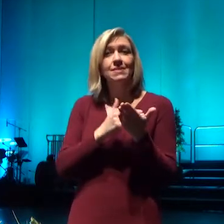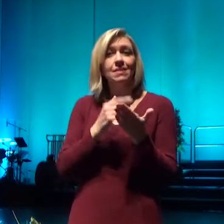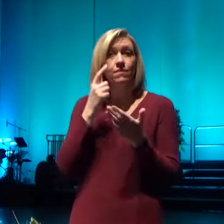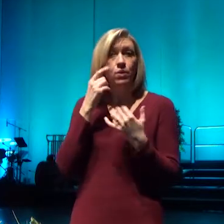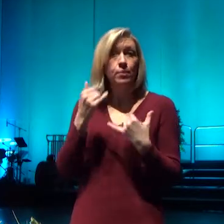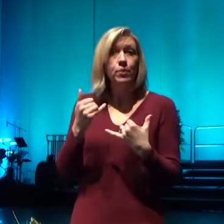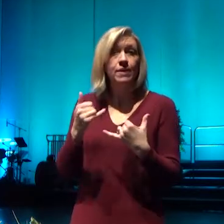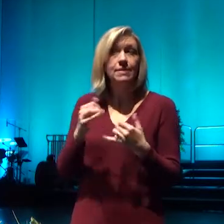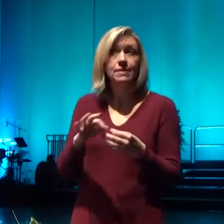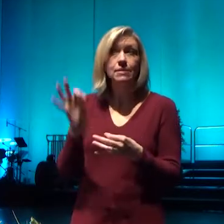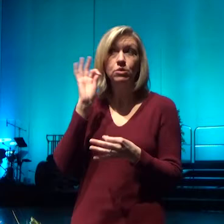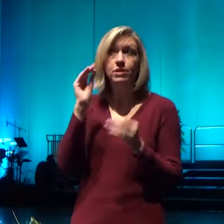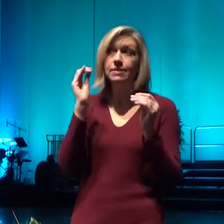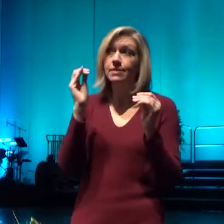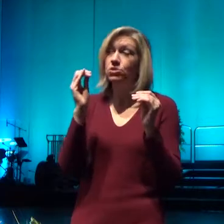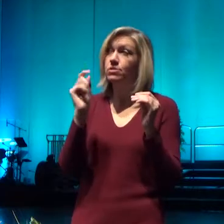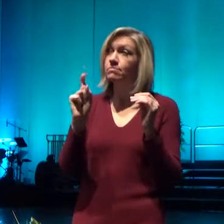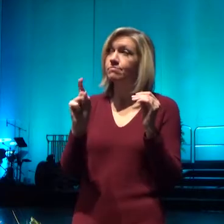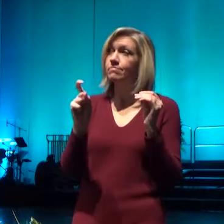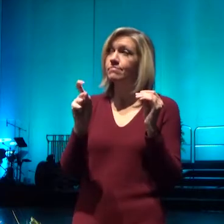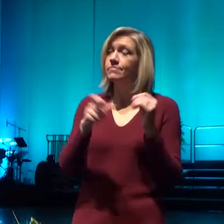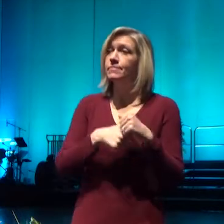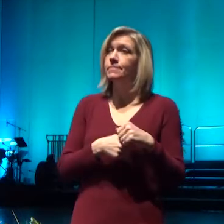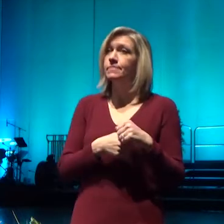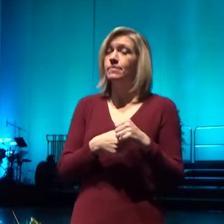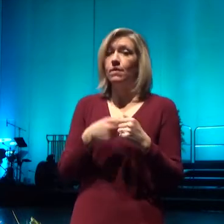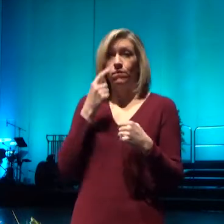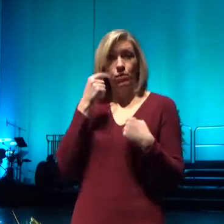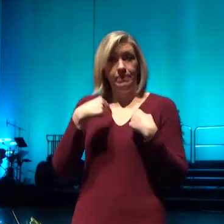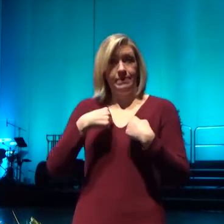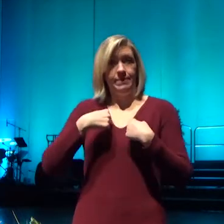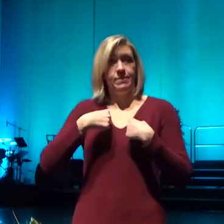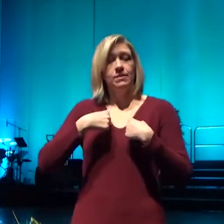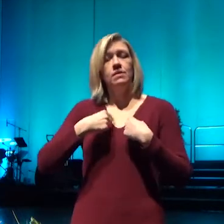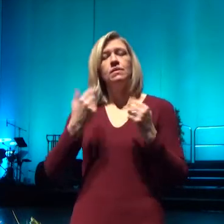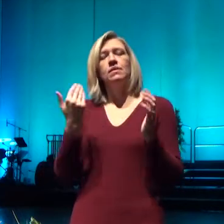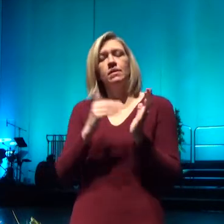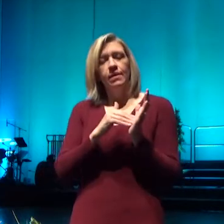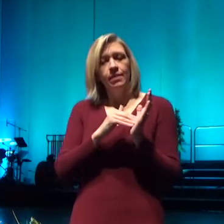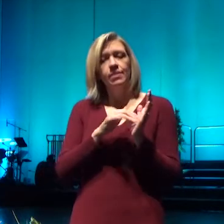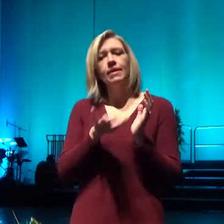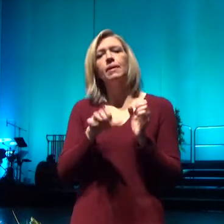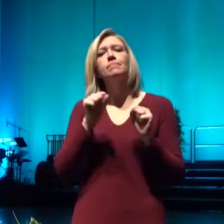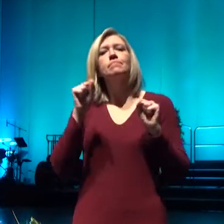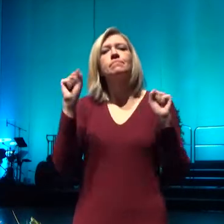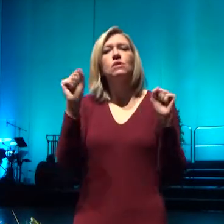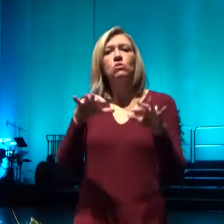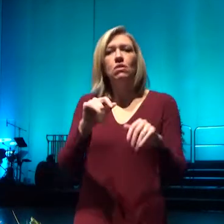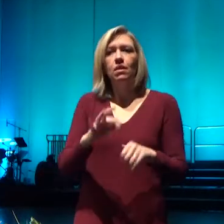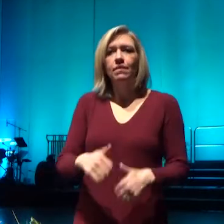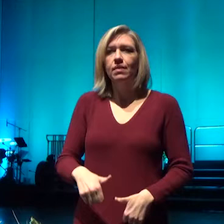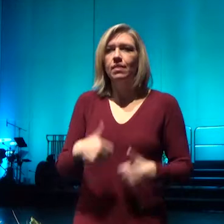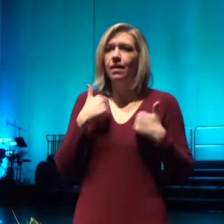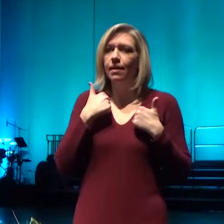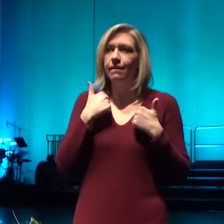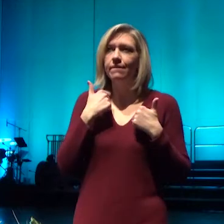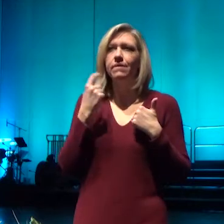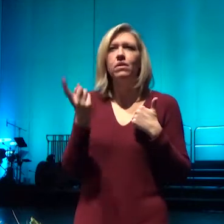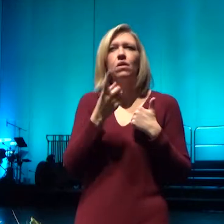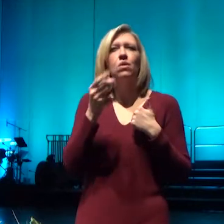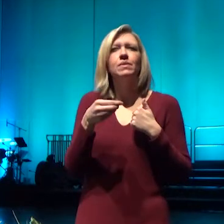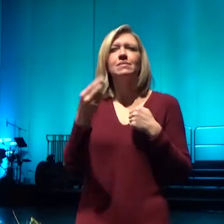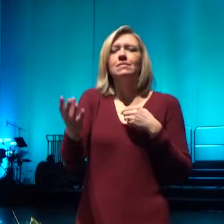of the present is teaching you this year? For me, it is again that miracle of life is always giving